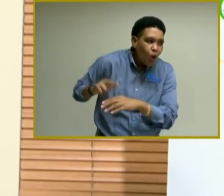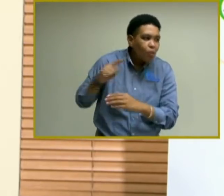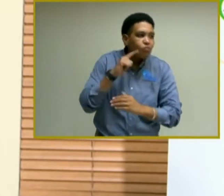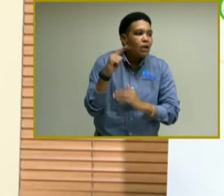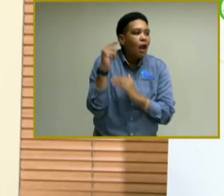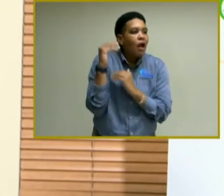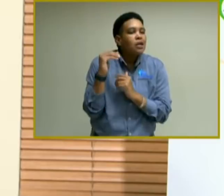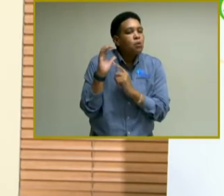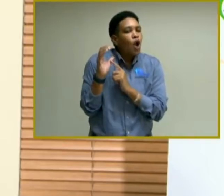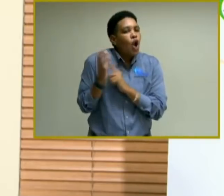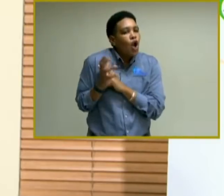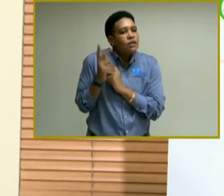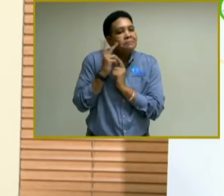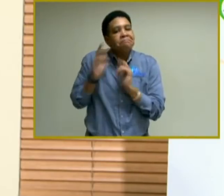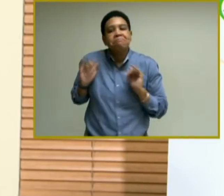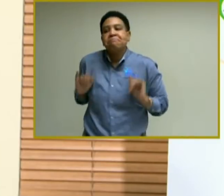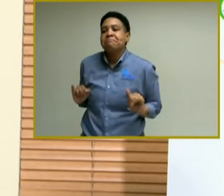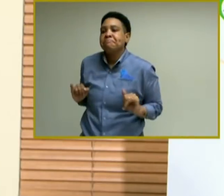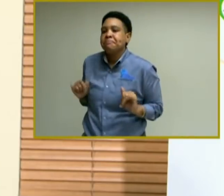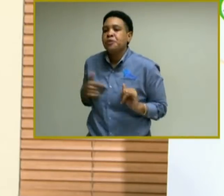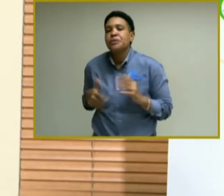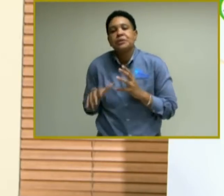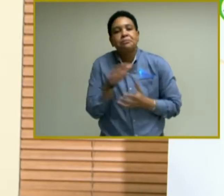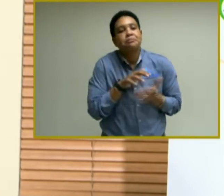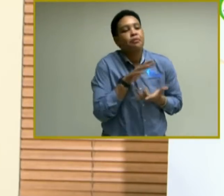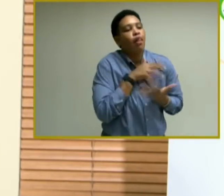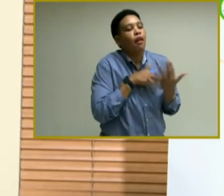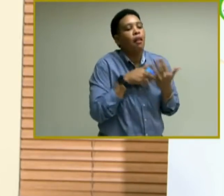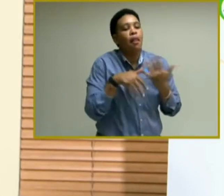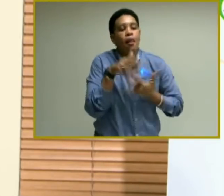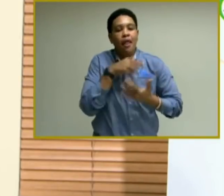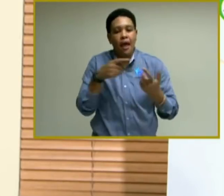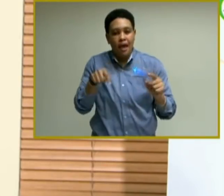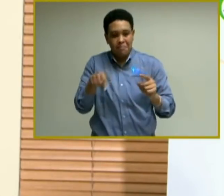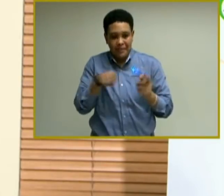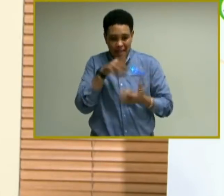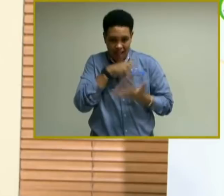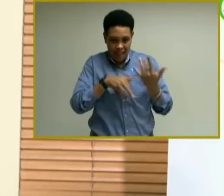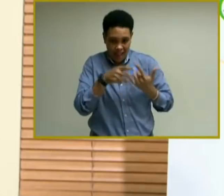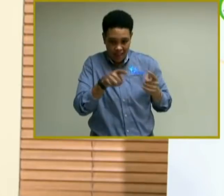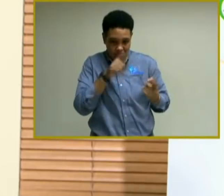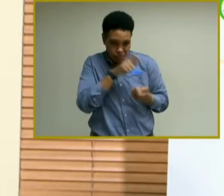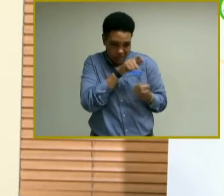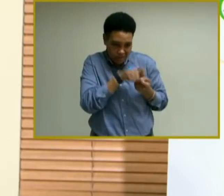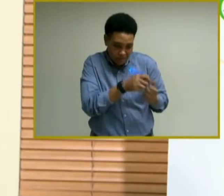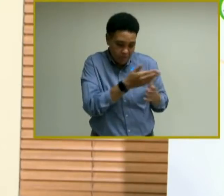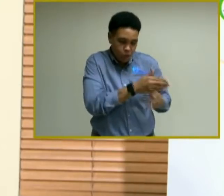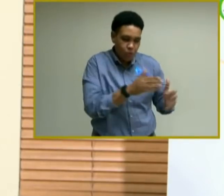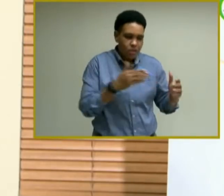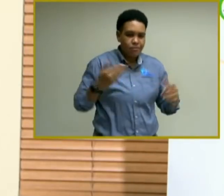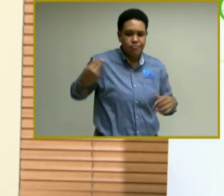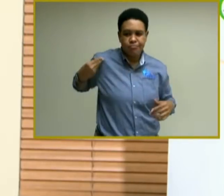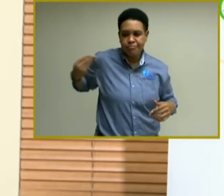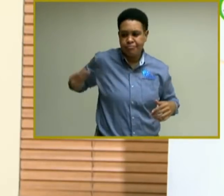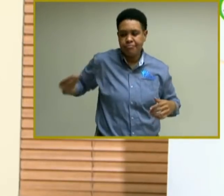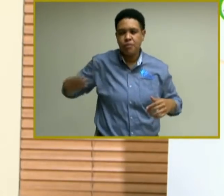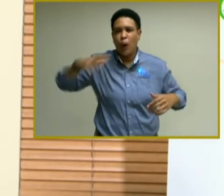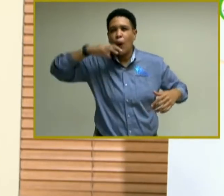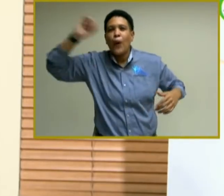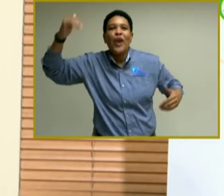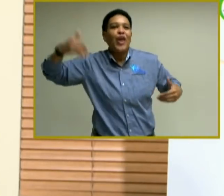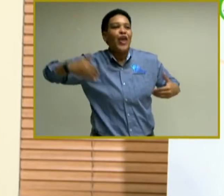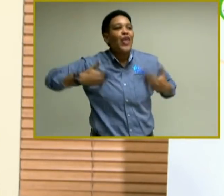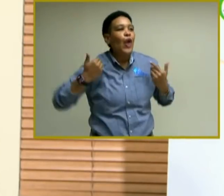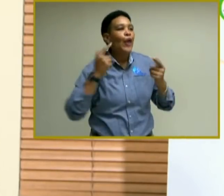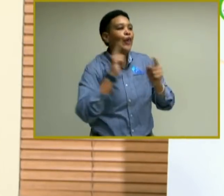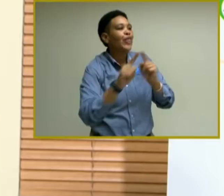is cultural that we mix and mingle. This mixing, and in particular between generations with a high incidence